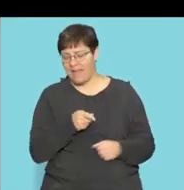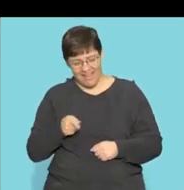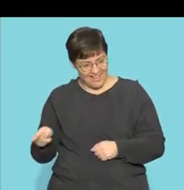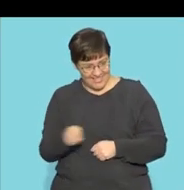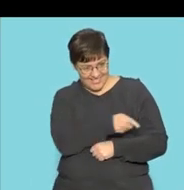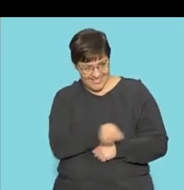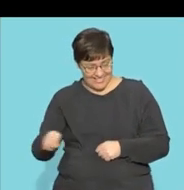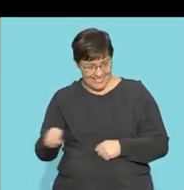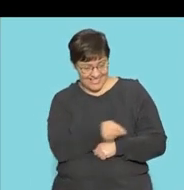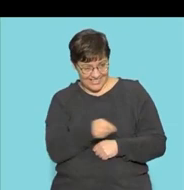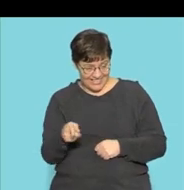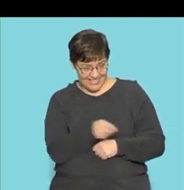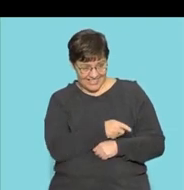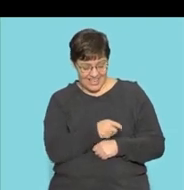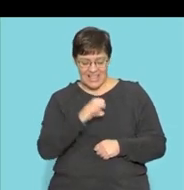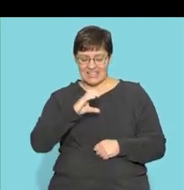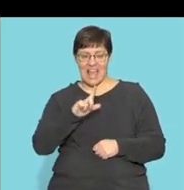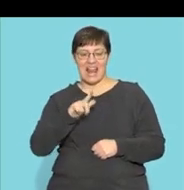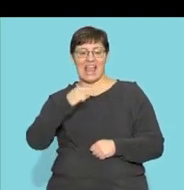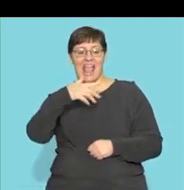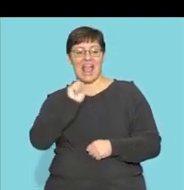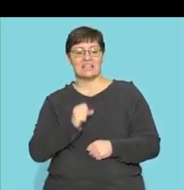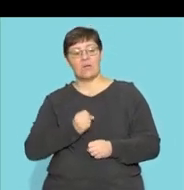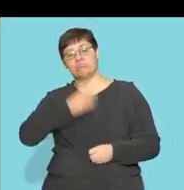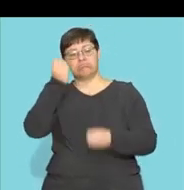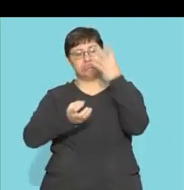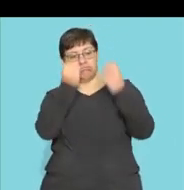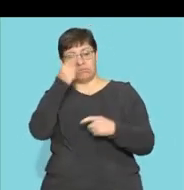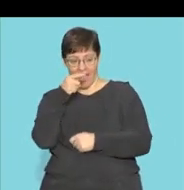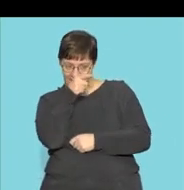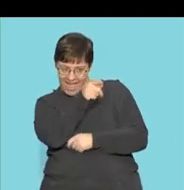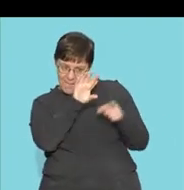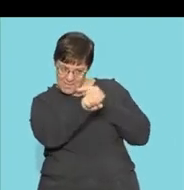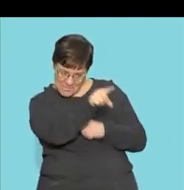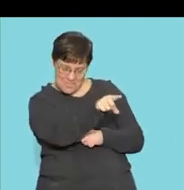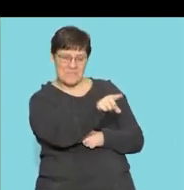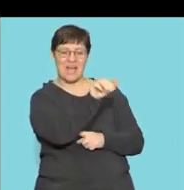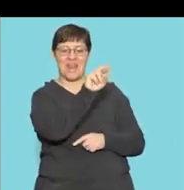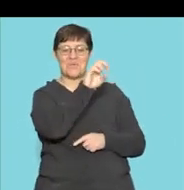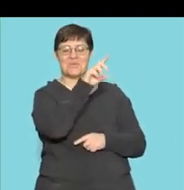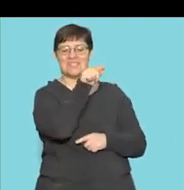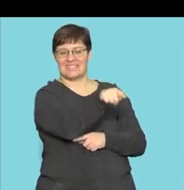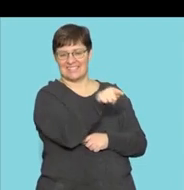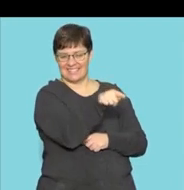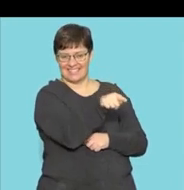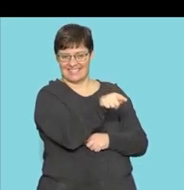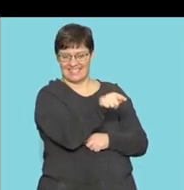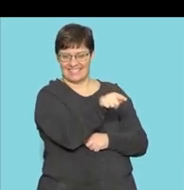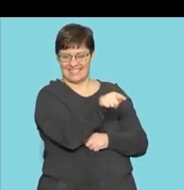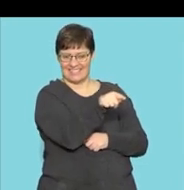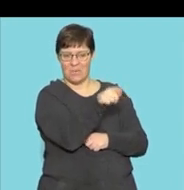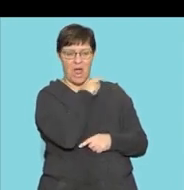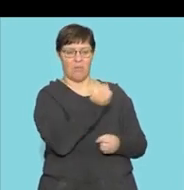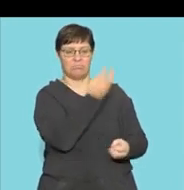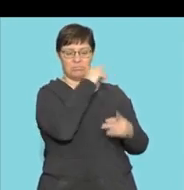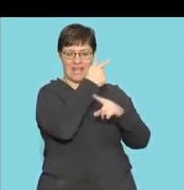place. Look over there. It's where the chlorine gas is going to be given off. So if you ask me which is the anode, that's